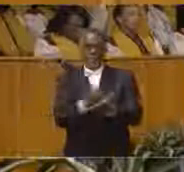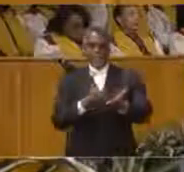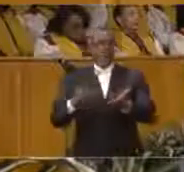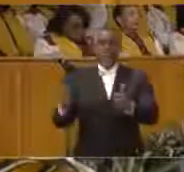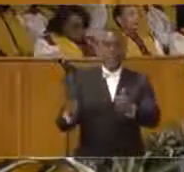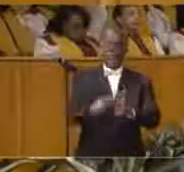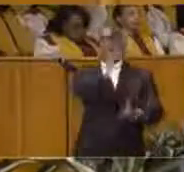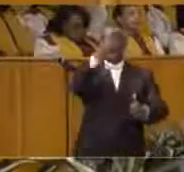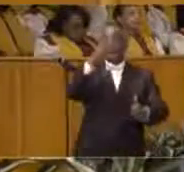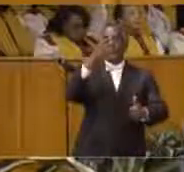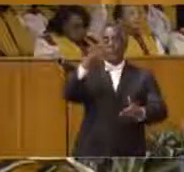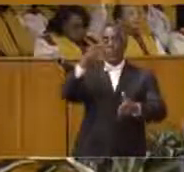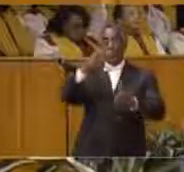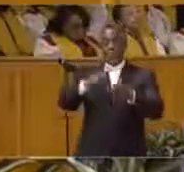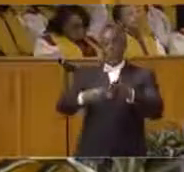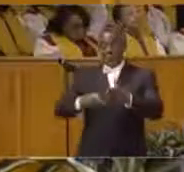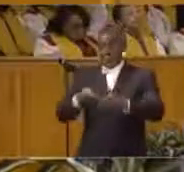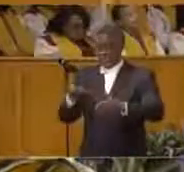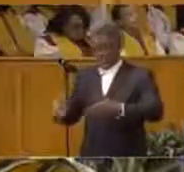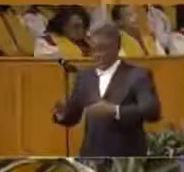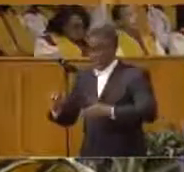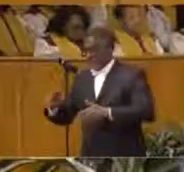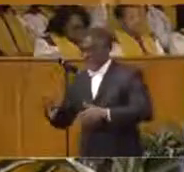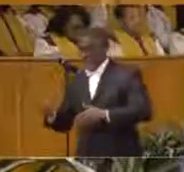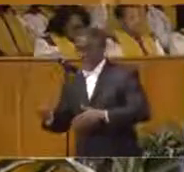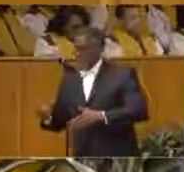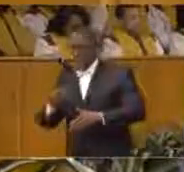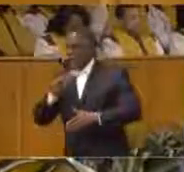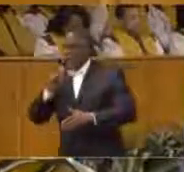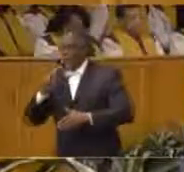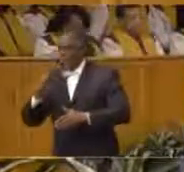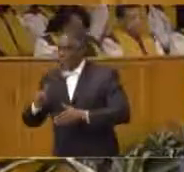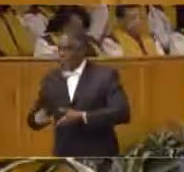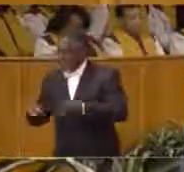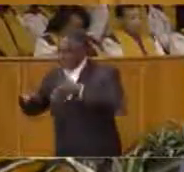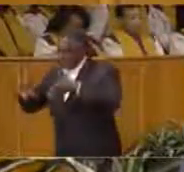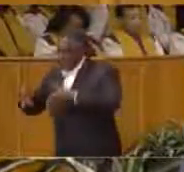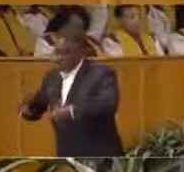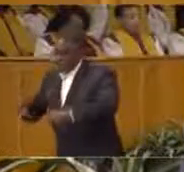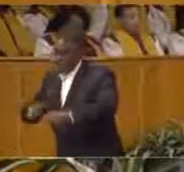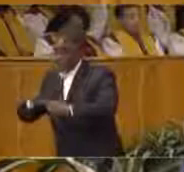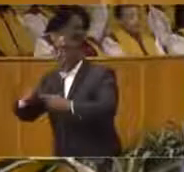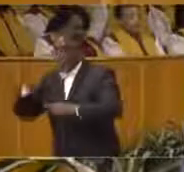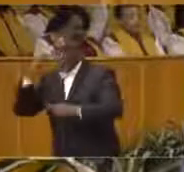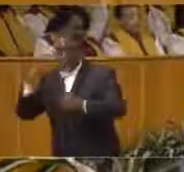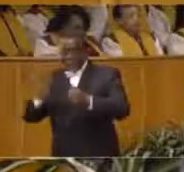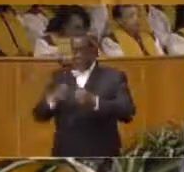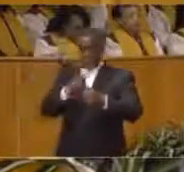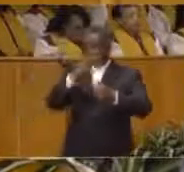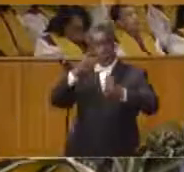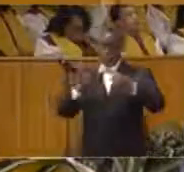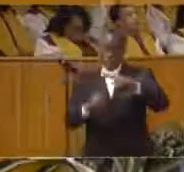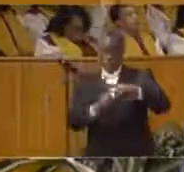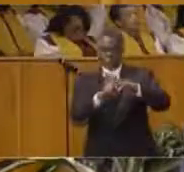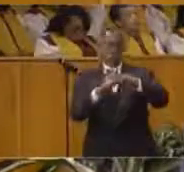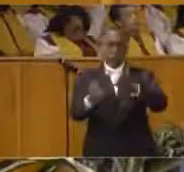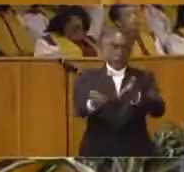And what you have in your net is not what God blessed you with, it's what's left over after the government decided to show up